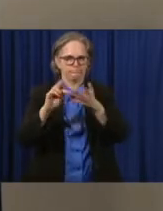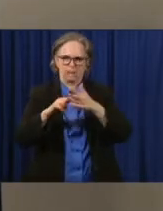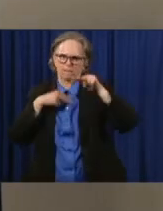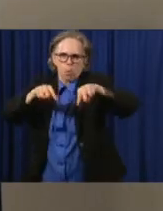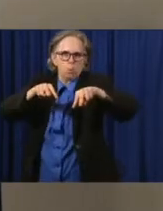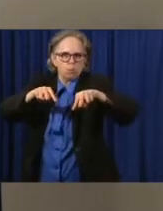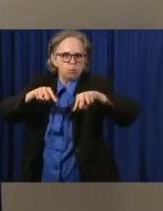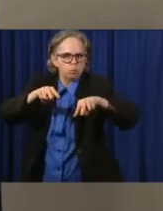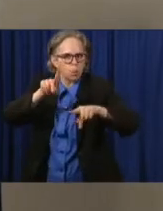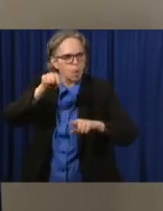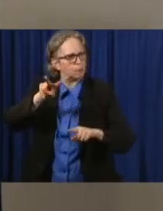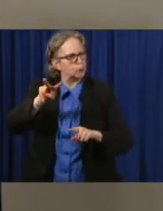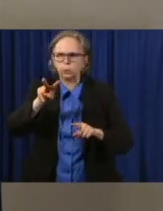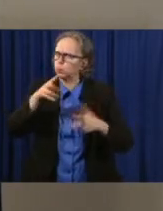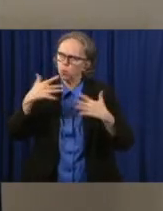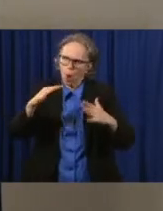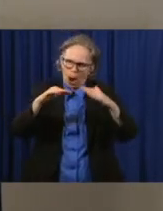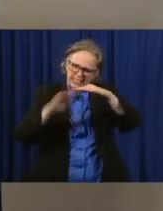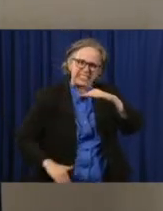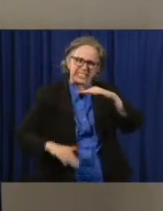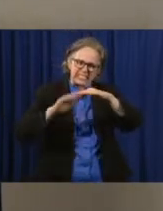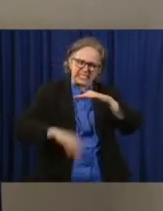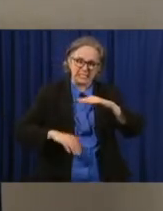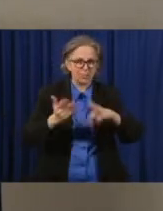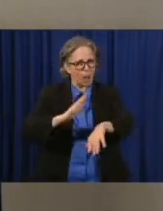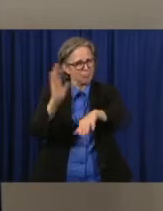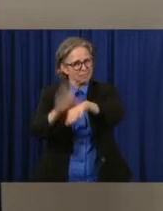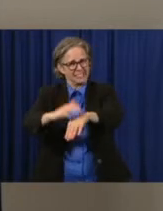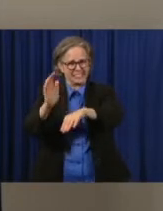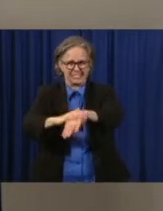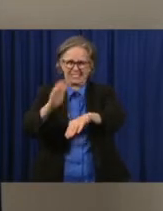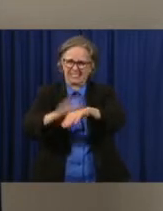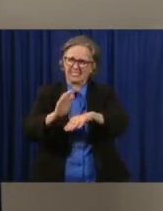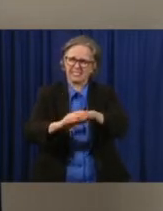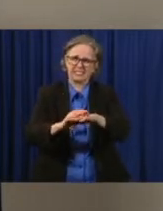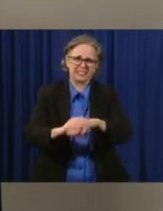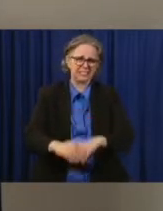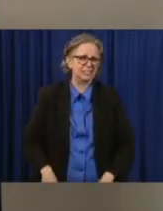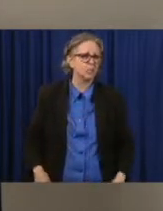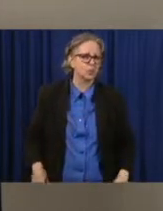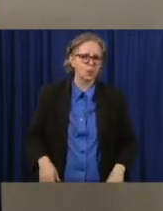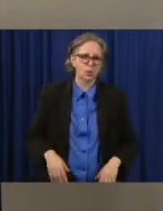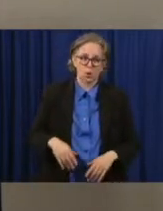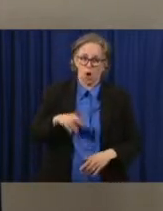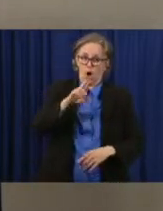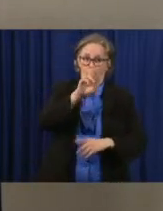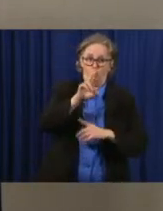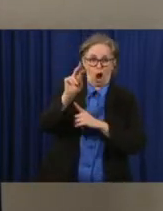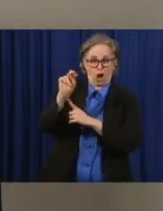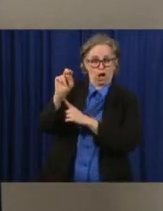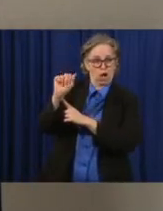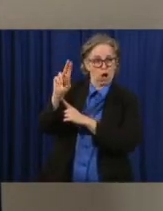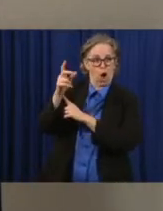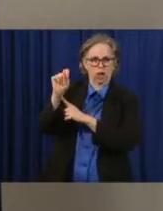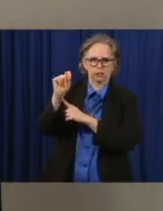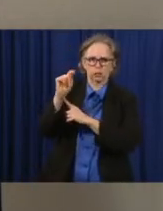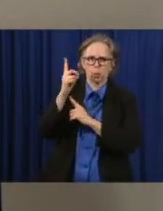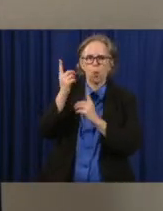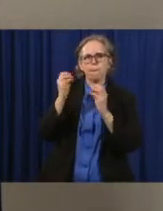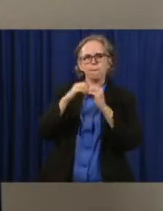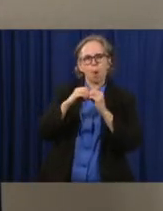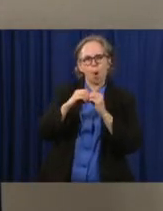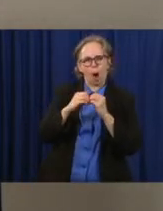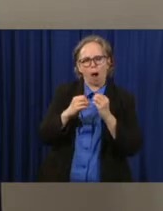to come. So again, are not one of the many things besides cases, besides deaths, besides